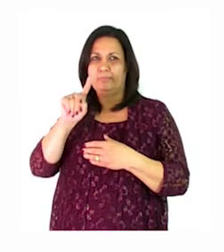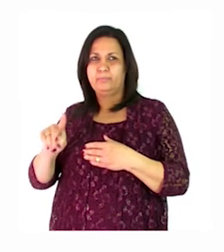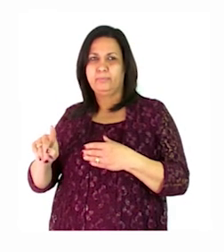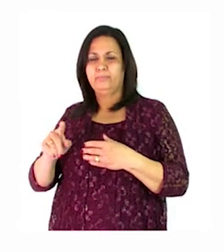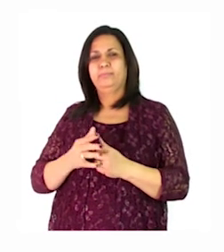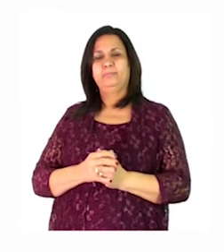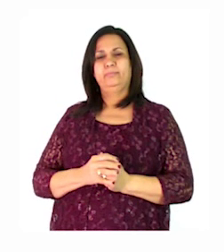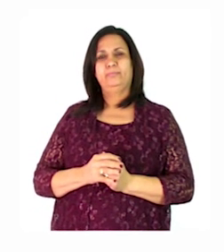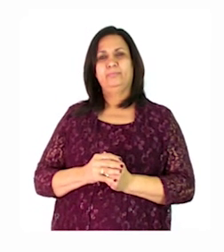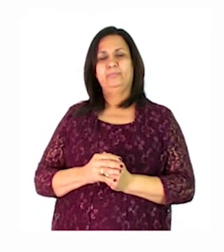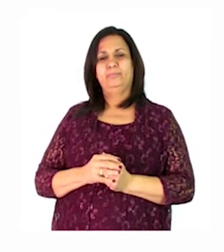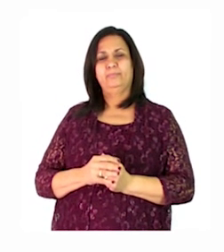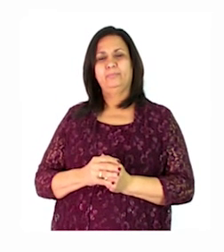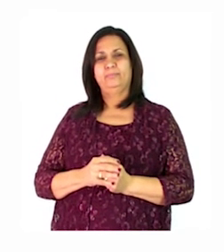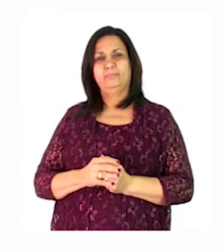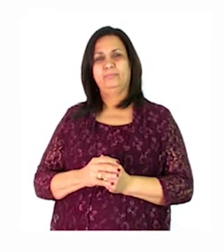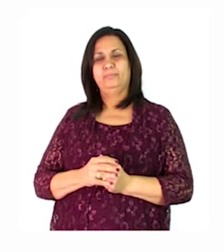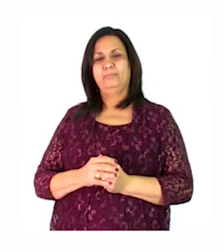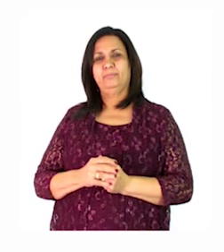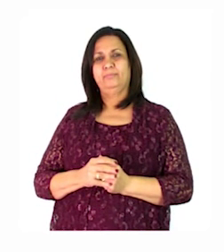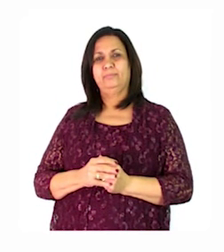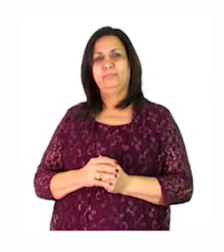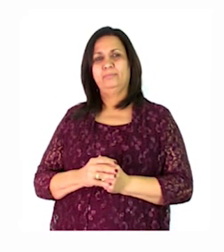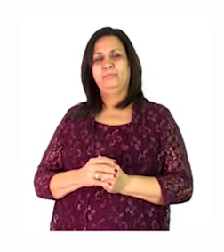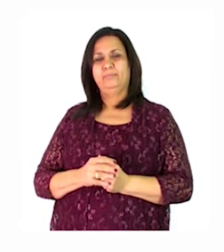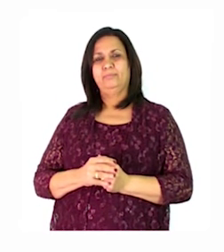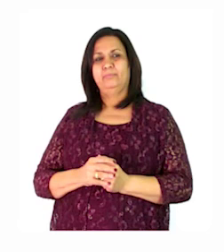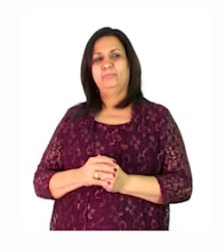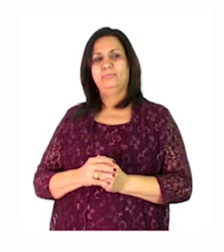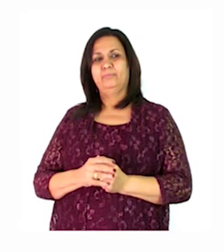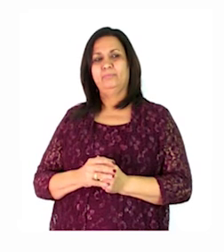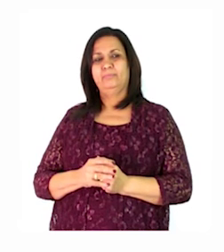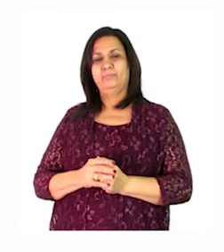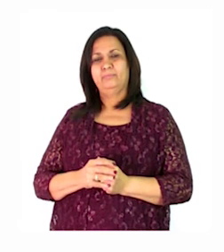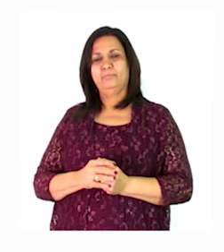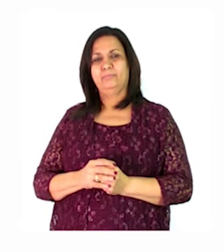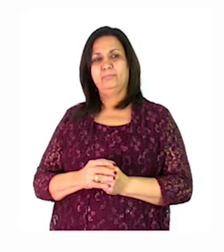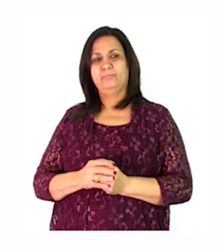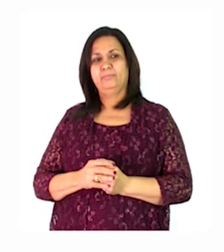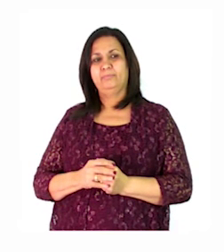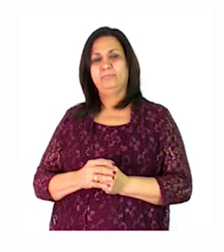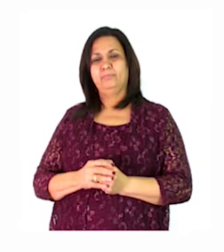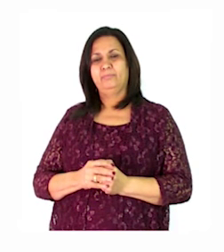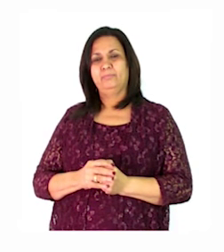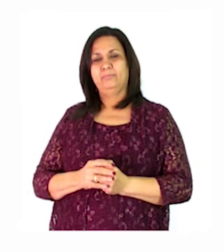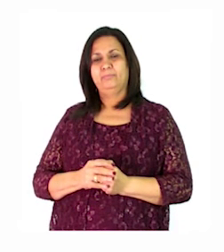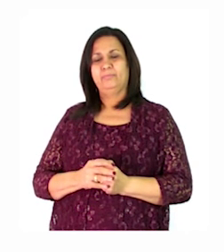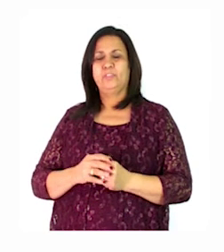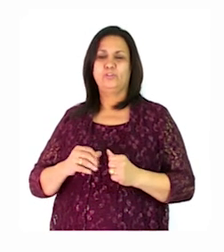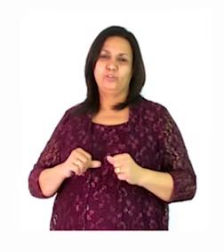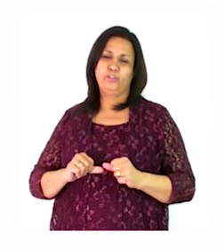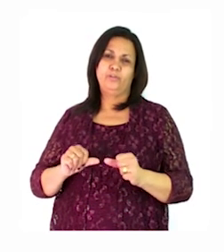sign. I'm sure by now you have not yet learned these signs, but they will come along as you move on with your